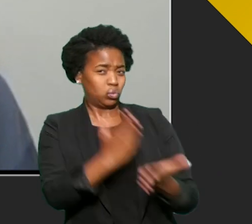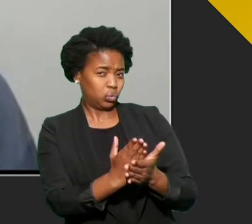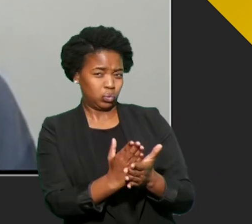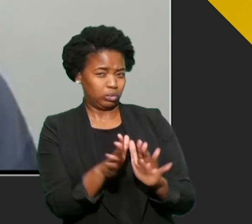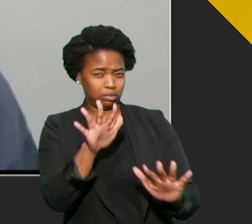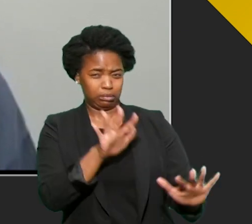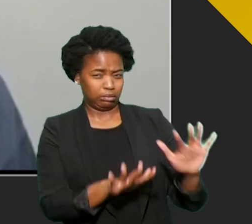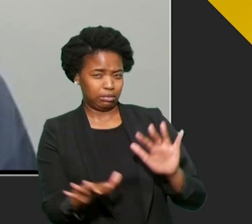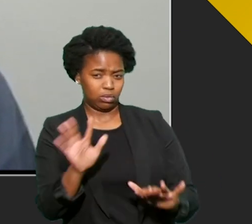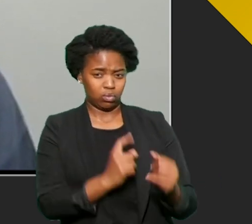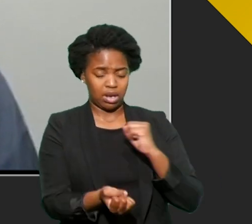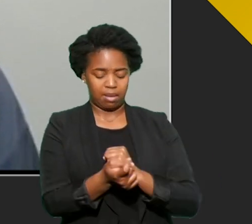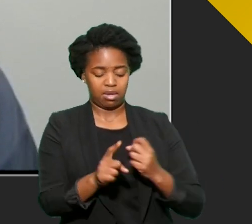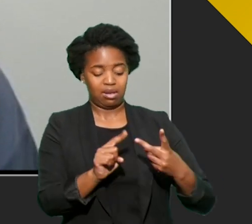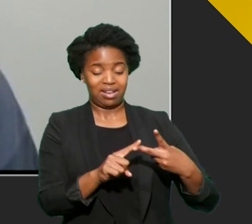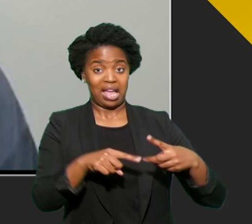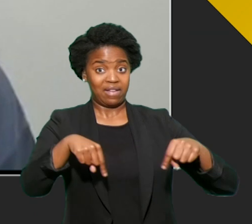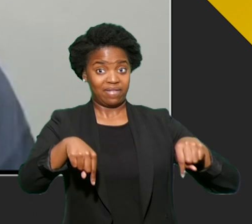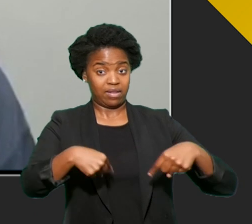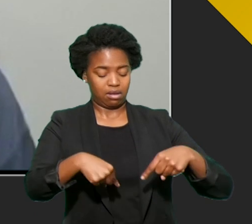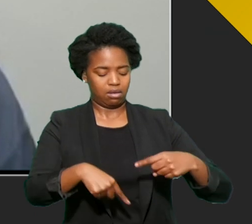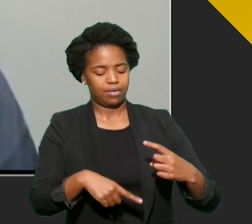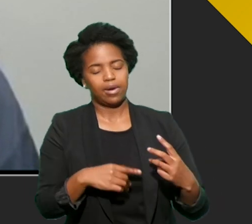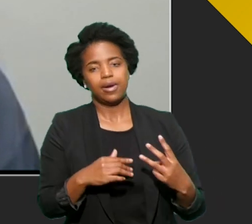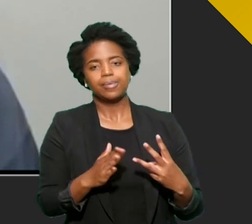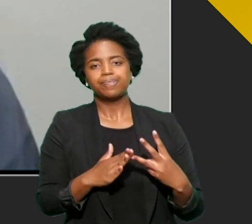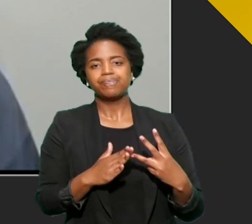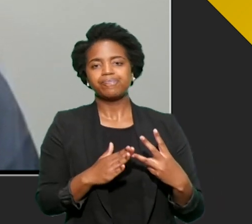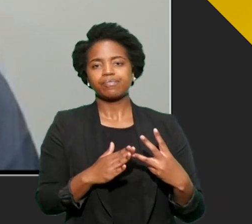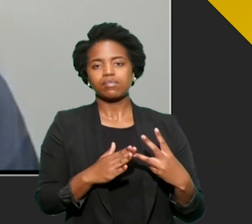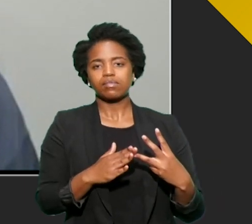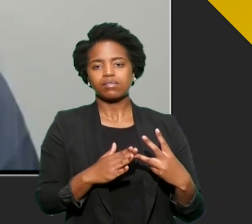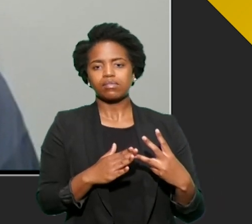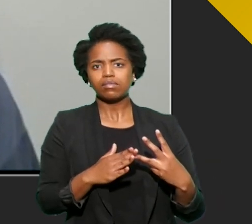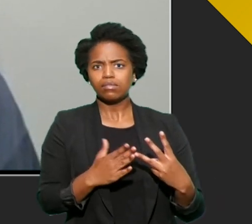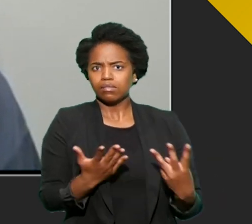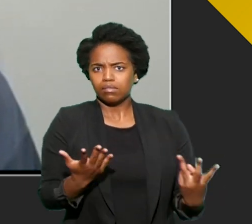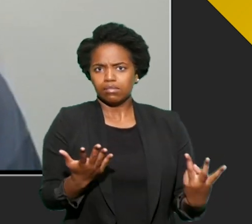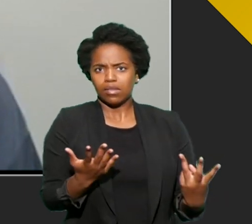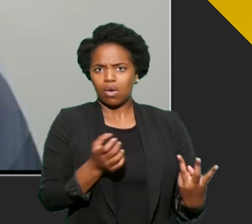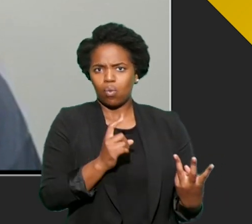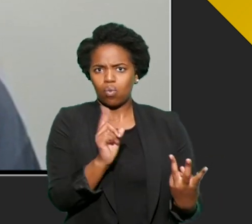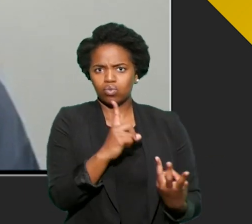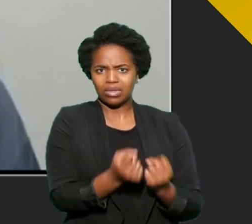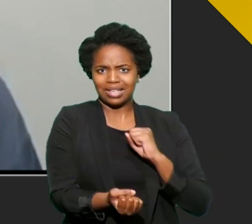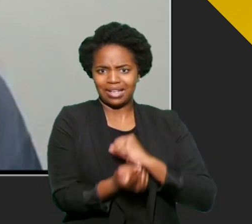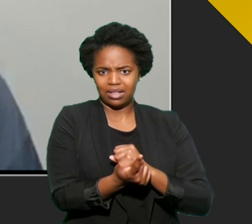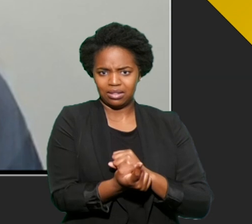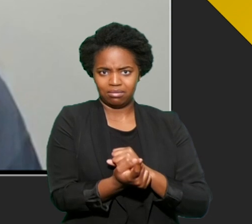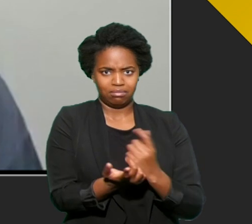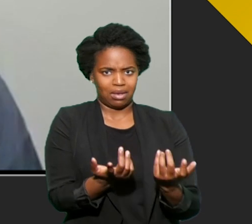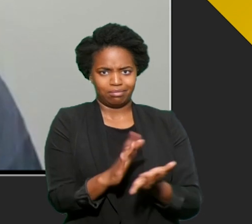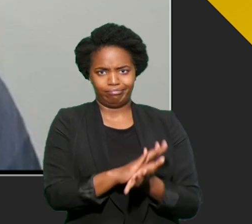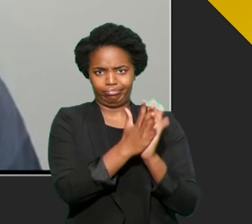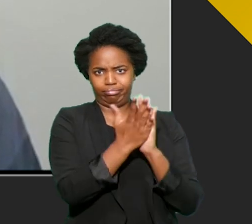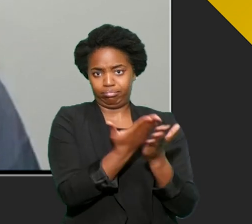unfounded, fear, and a lot of foil hat wearing shenanigans.